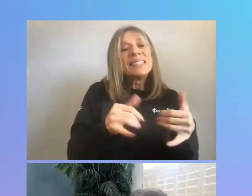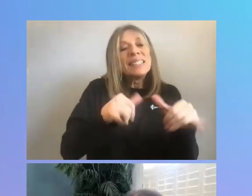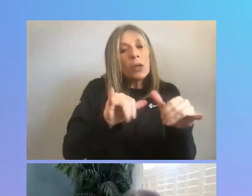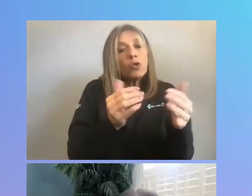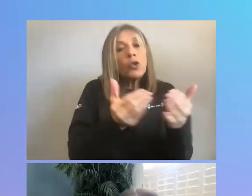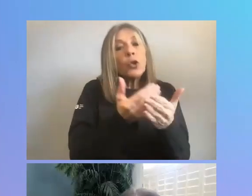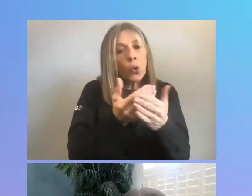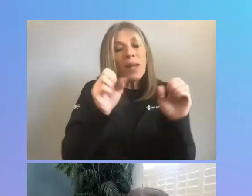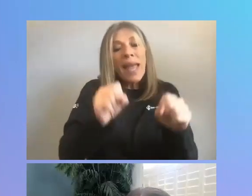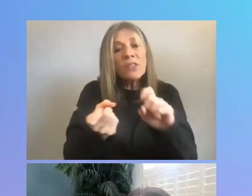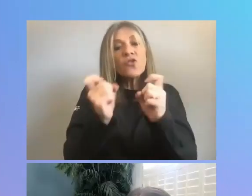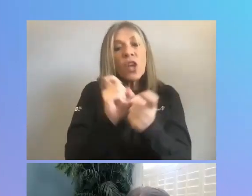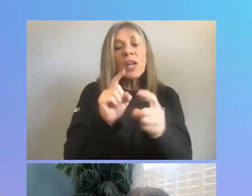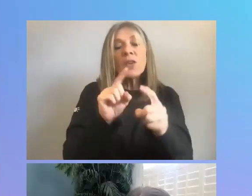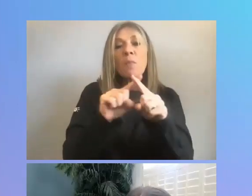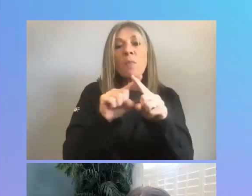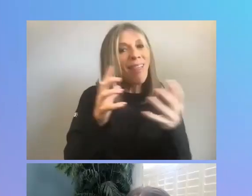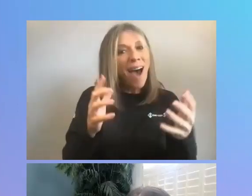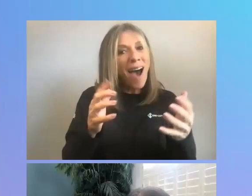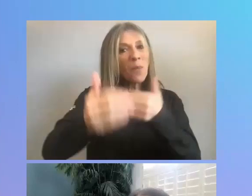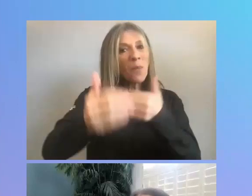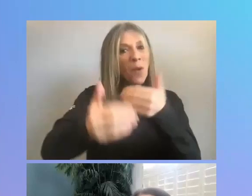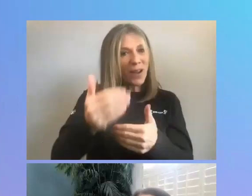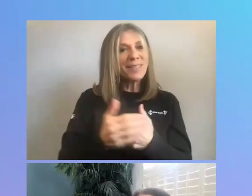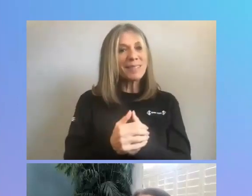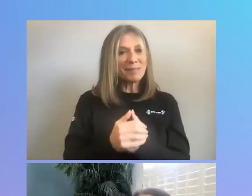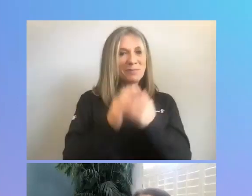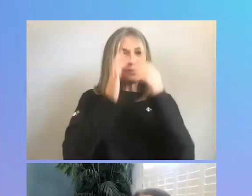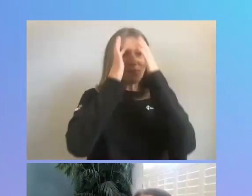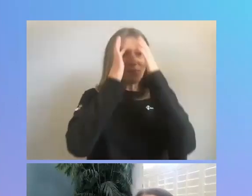change, but lots of delicious progress.